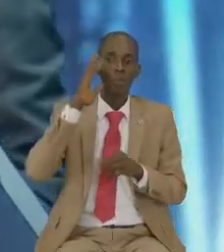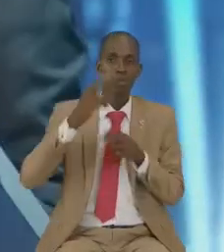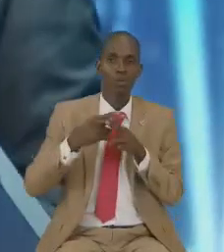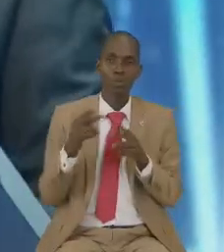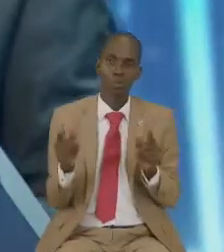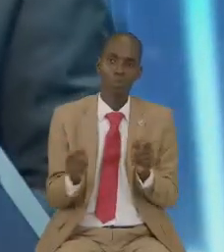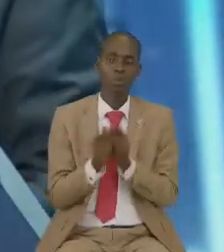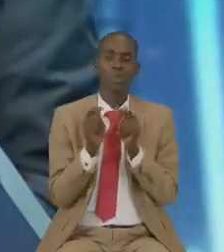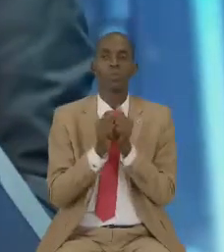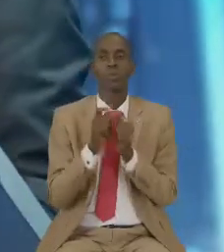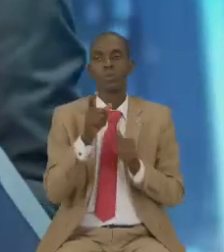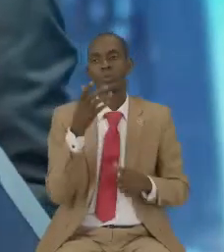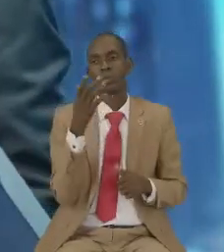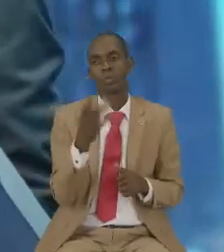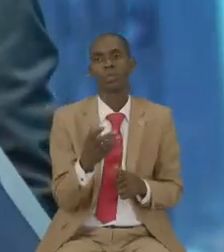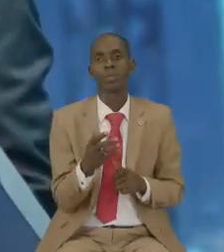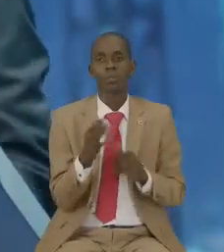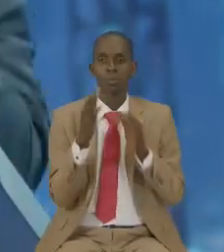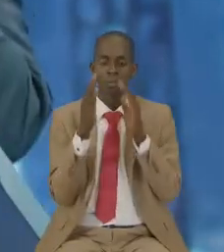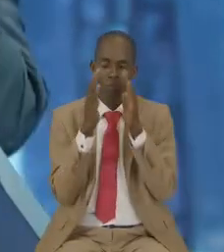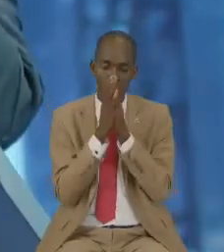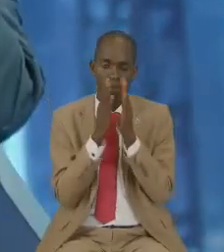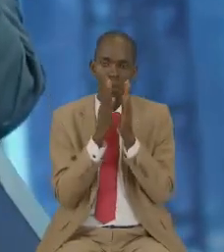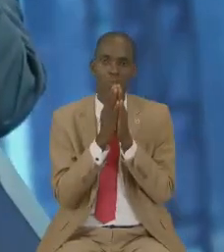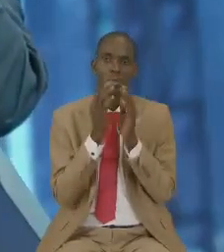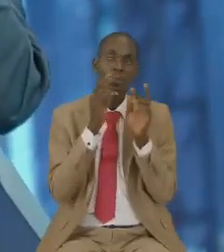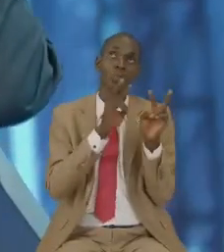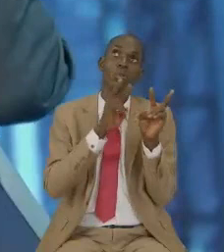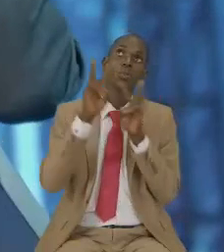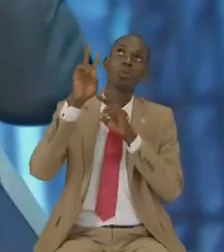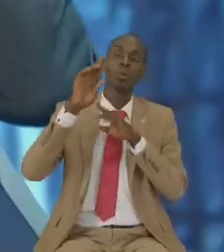praying, looking unto God.